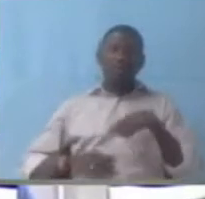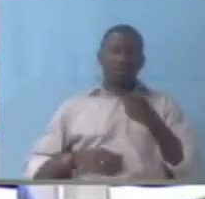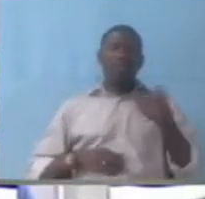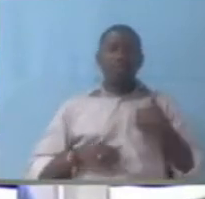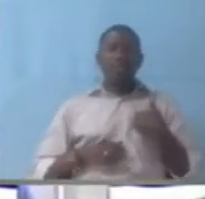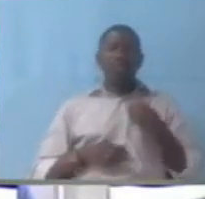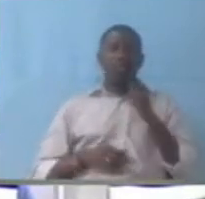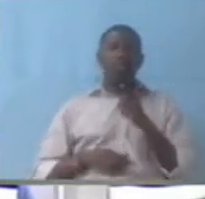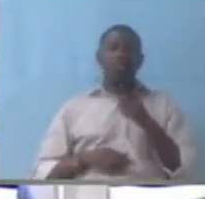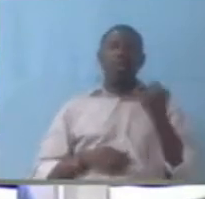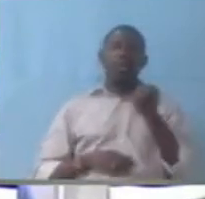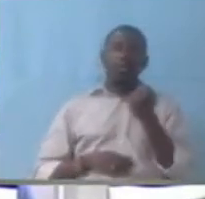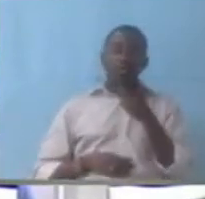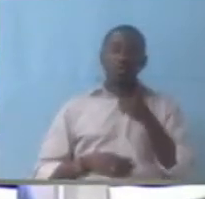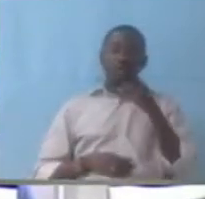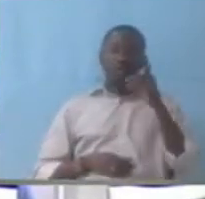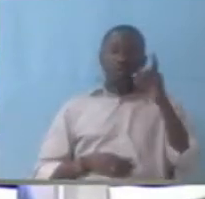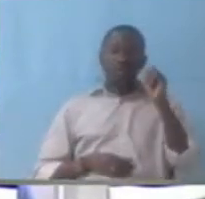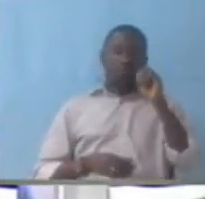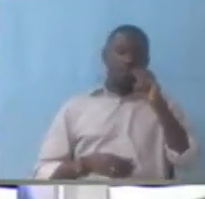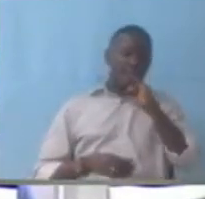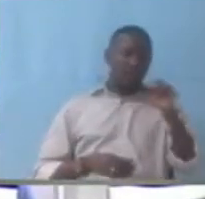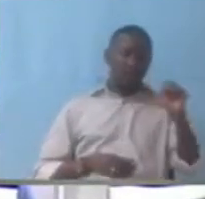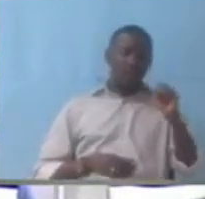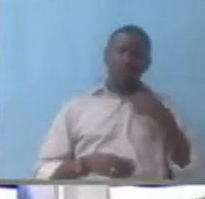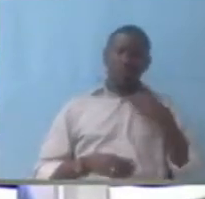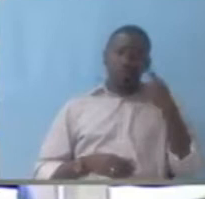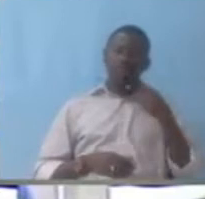was supreme as well to the constitution.